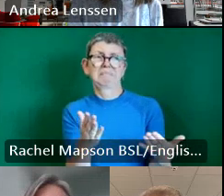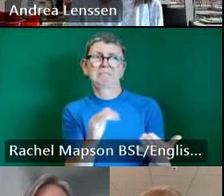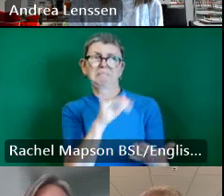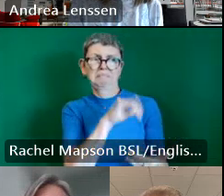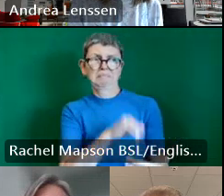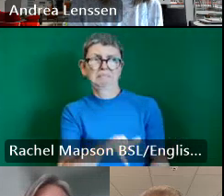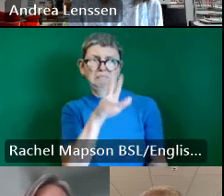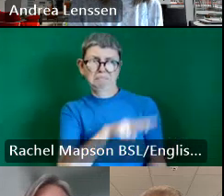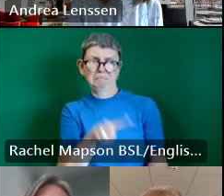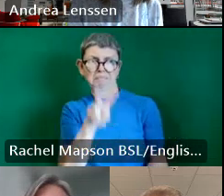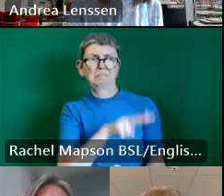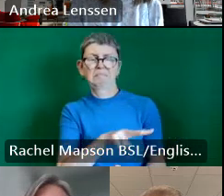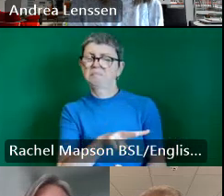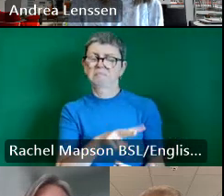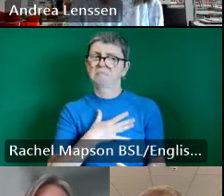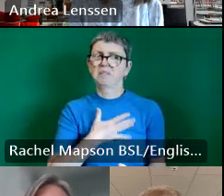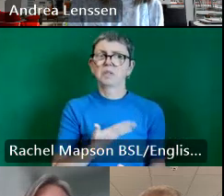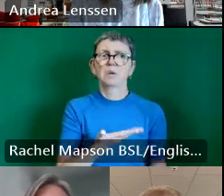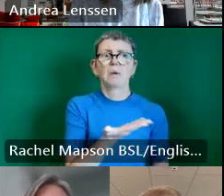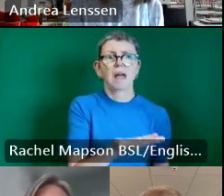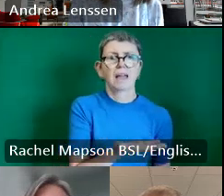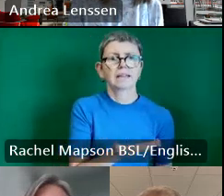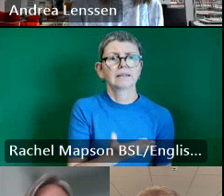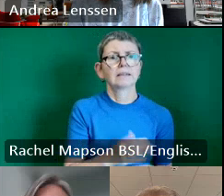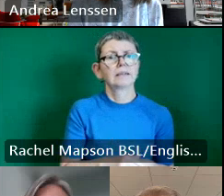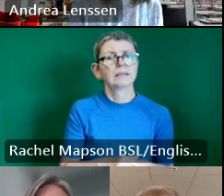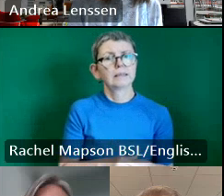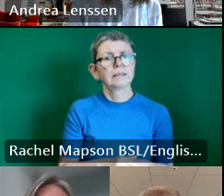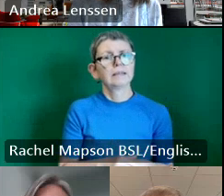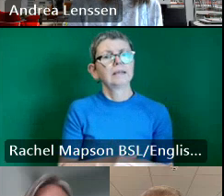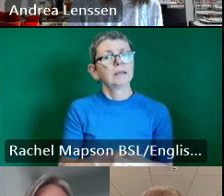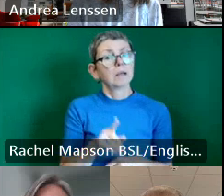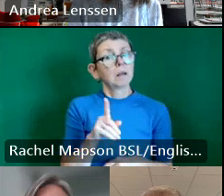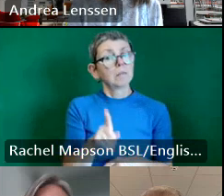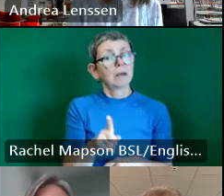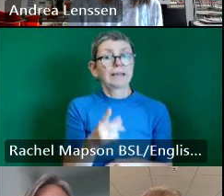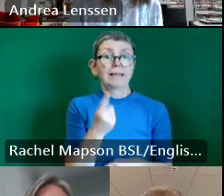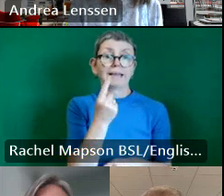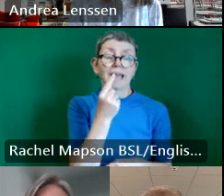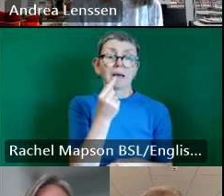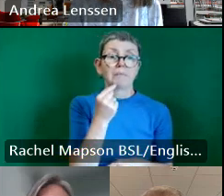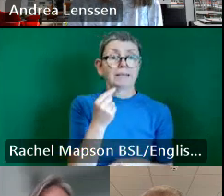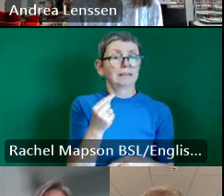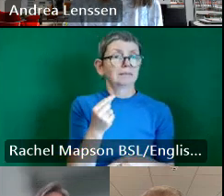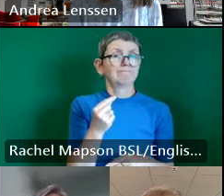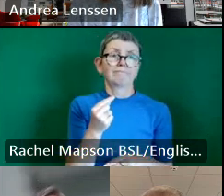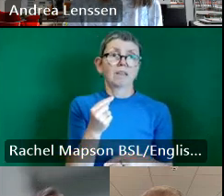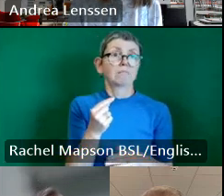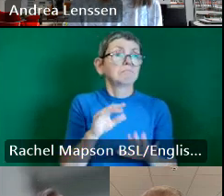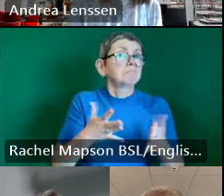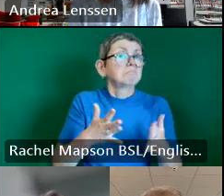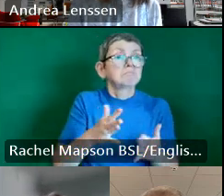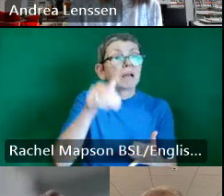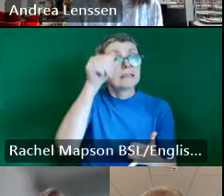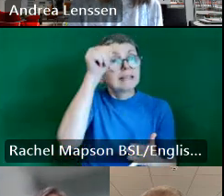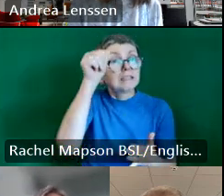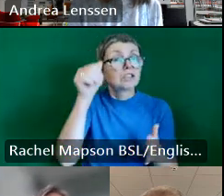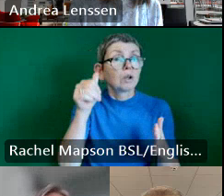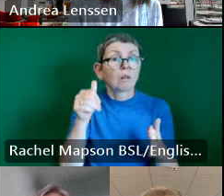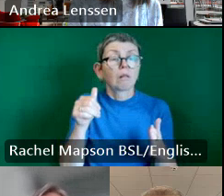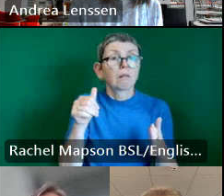It represents a subtle, often unintentional form of bias that characterized by many white Americans who possess strong